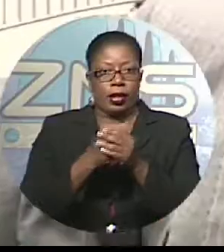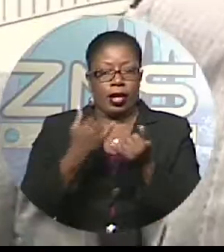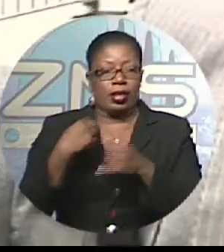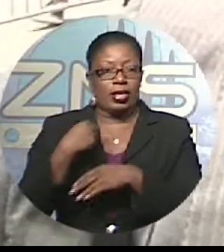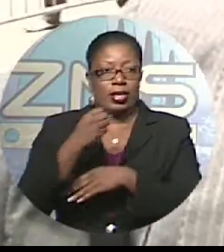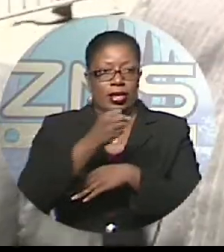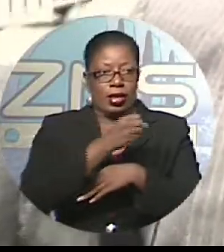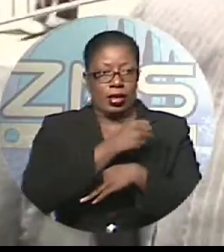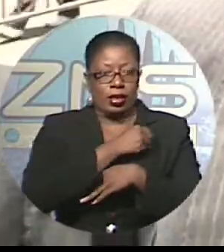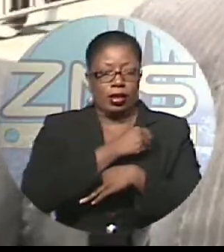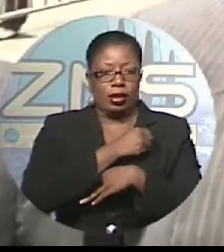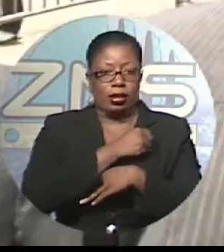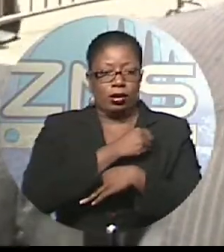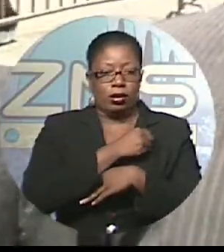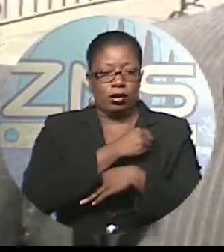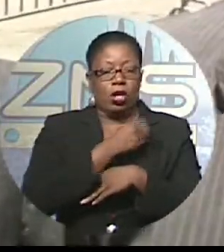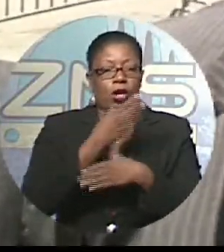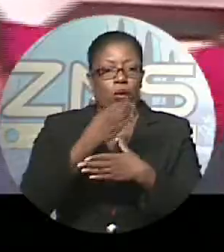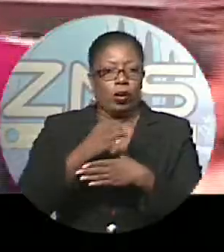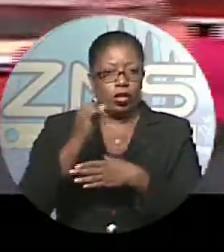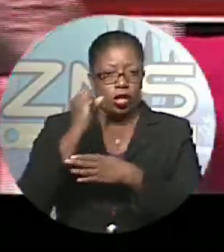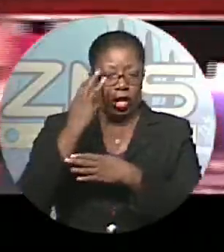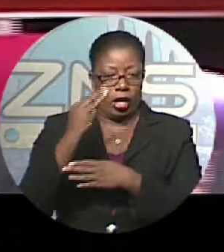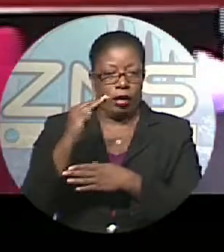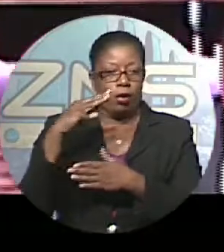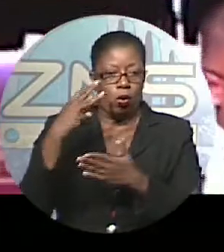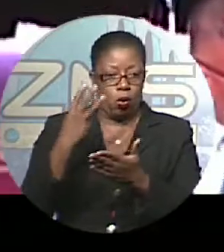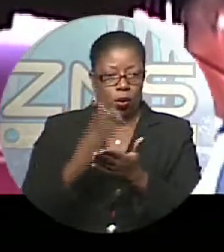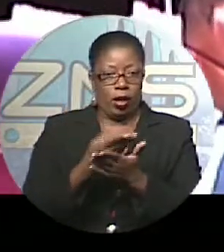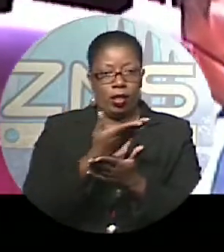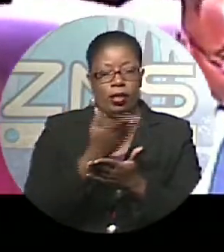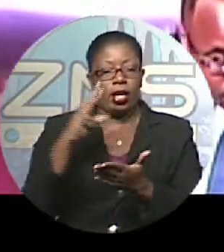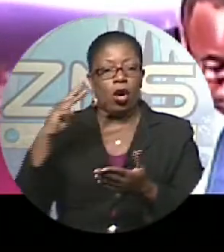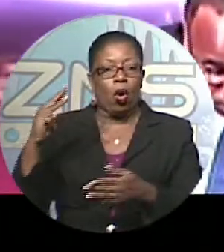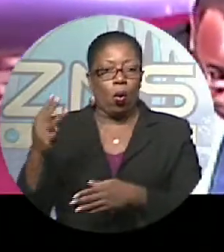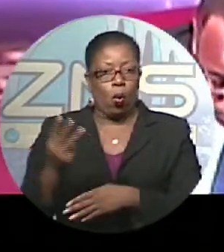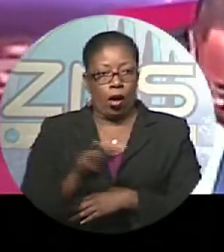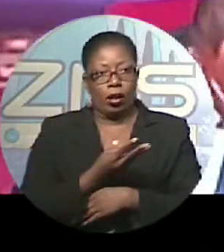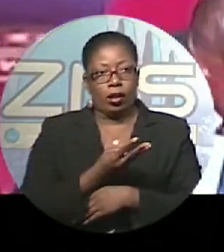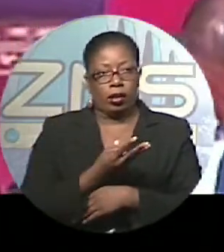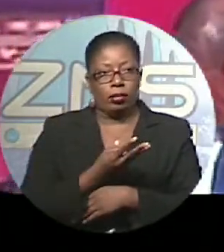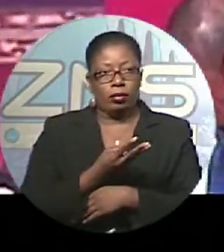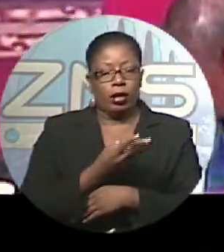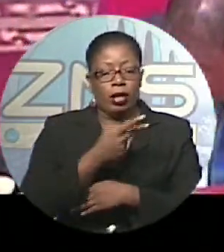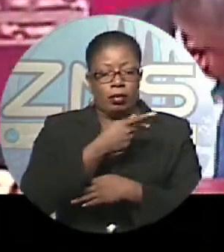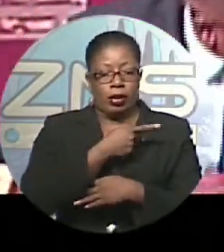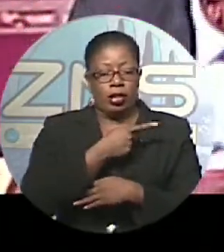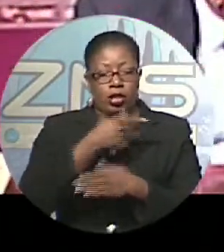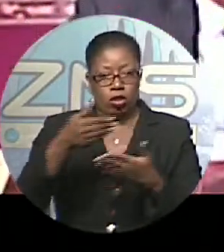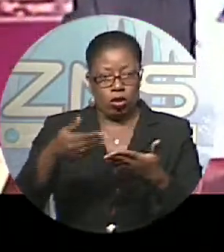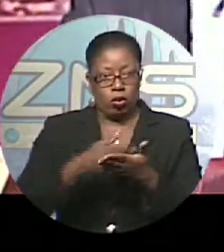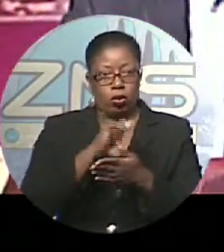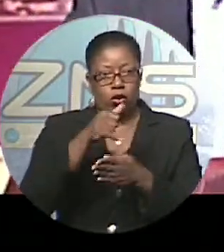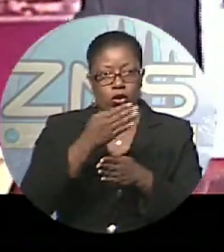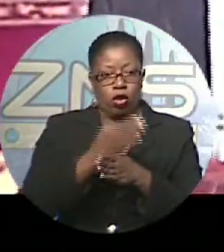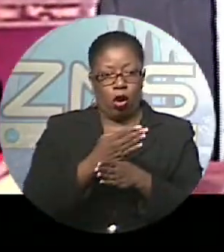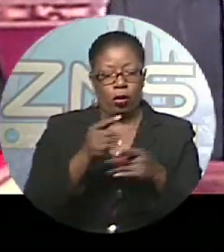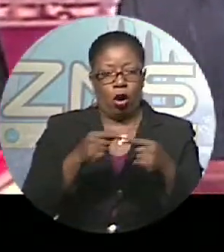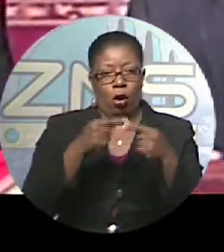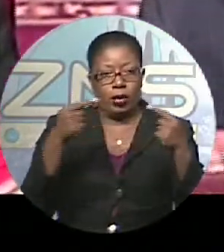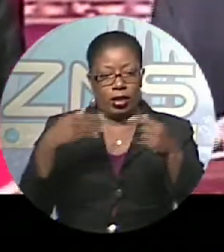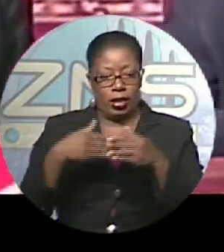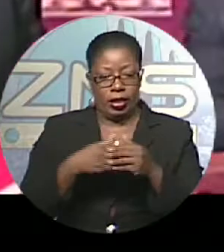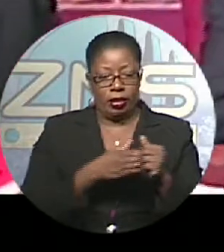wished the former senator well in his endeavors, they welcomed Senator Pintard to his newest post. Opposition leader in the Senate,